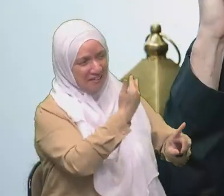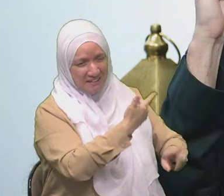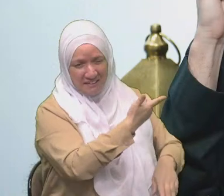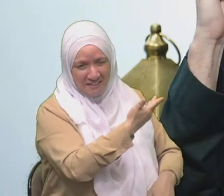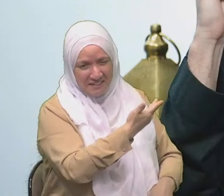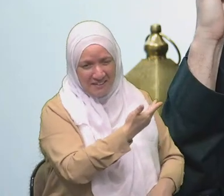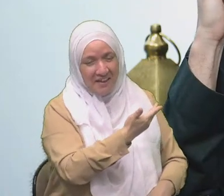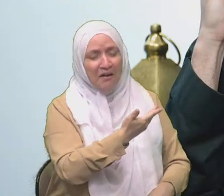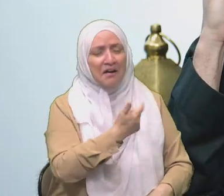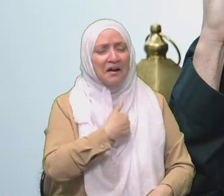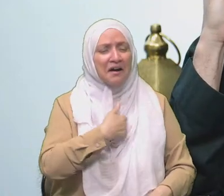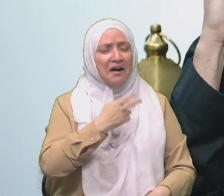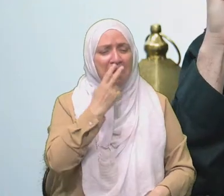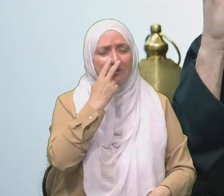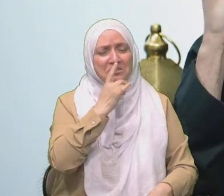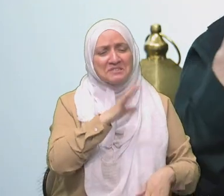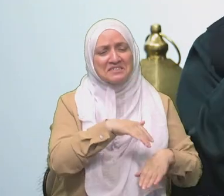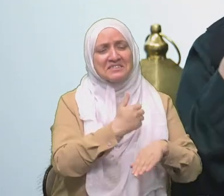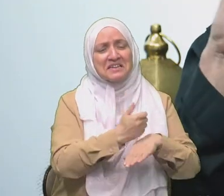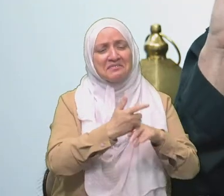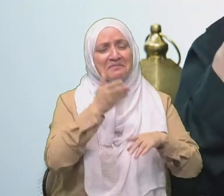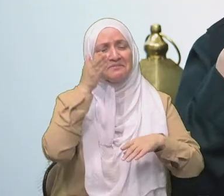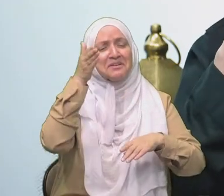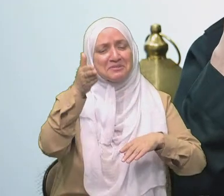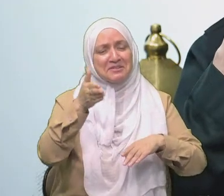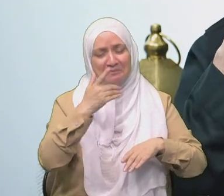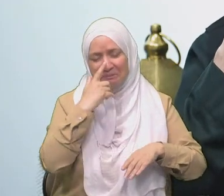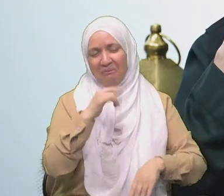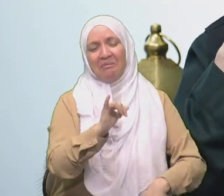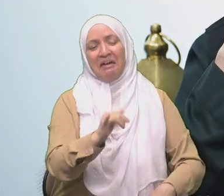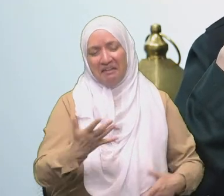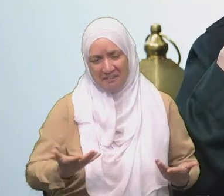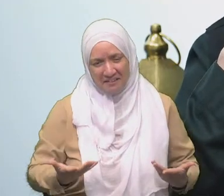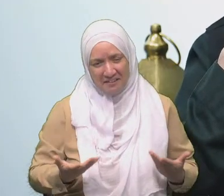ta'ala. At that point, I'll probably die.